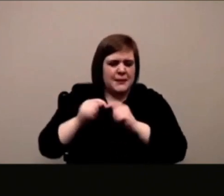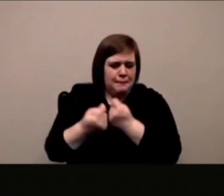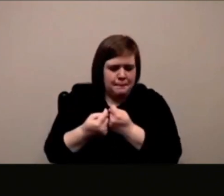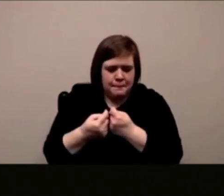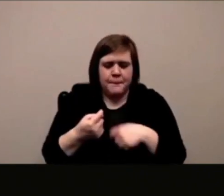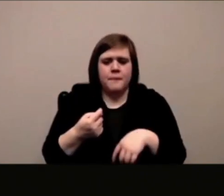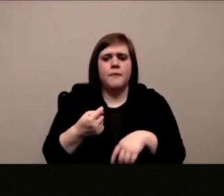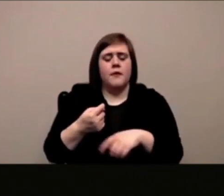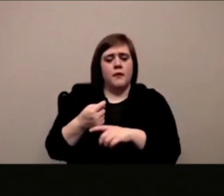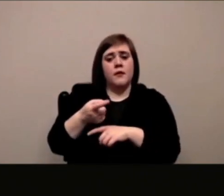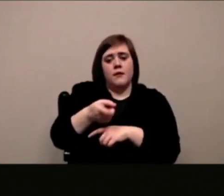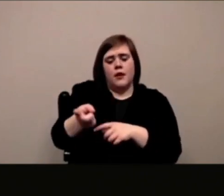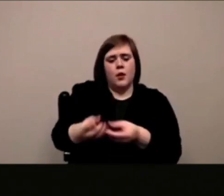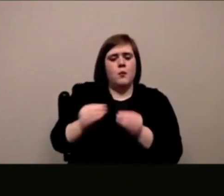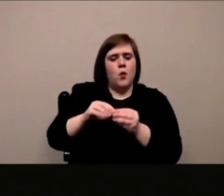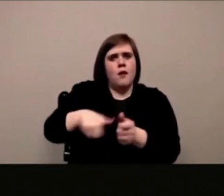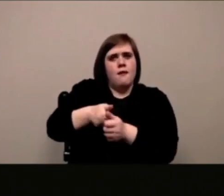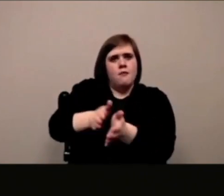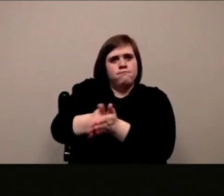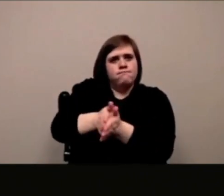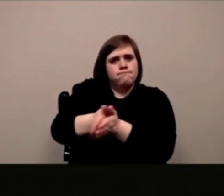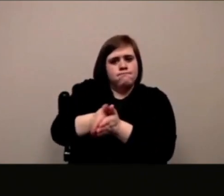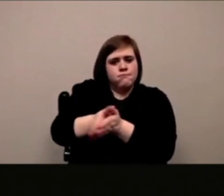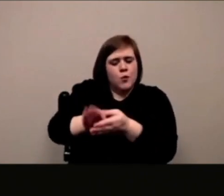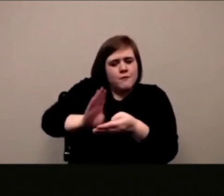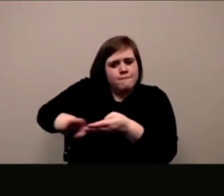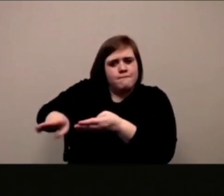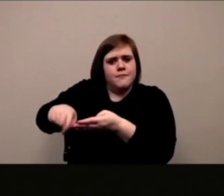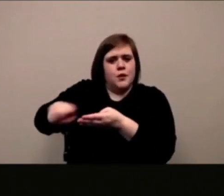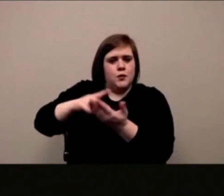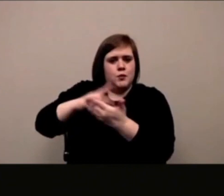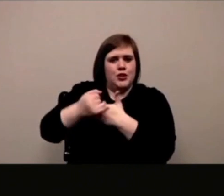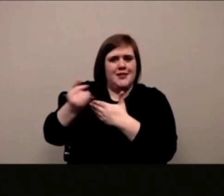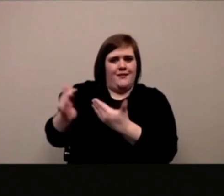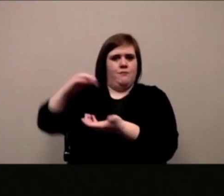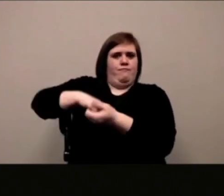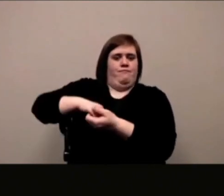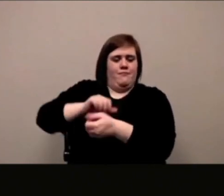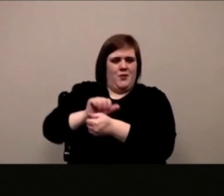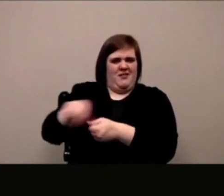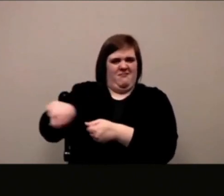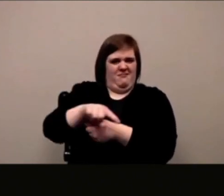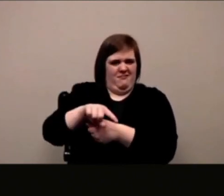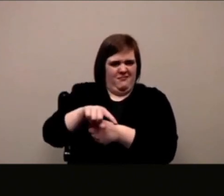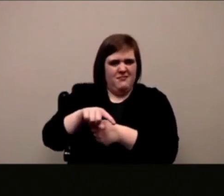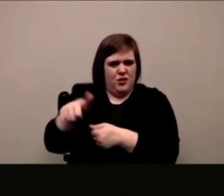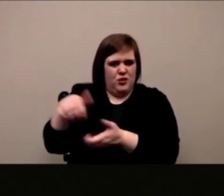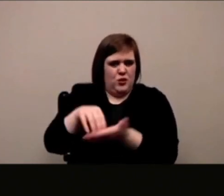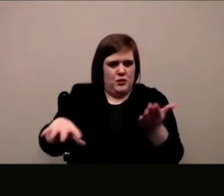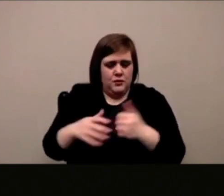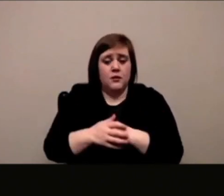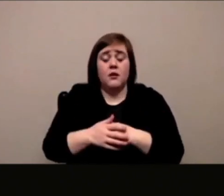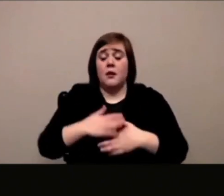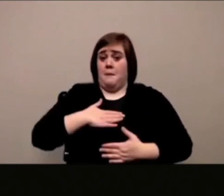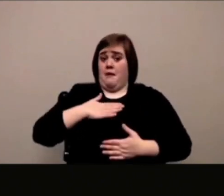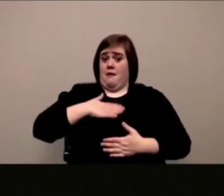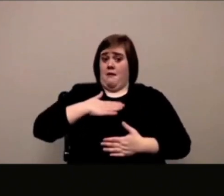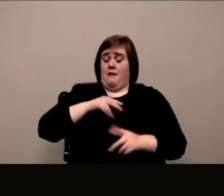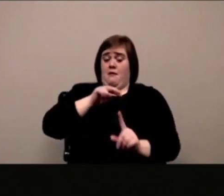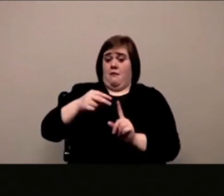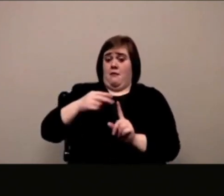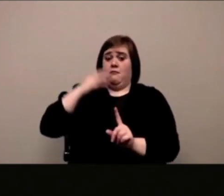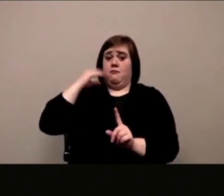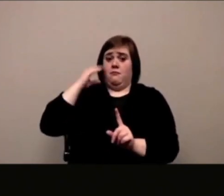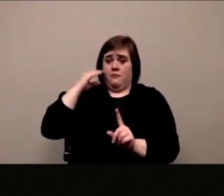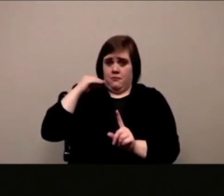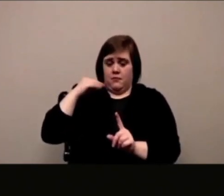they are more motivated to finish those projects. So in my case, my students work